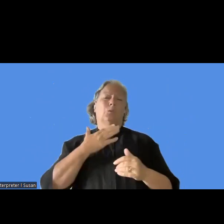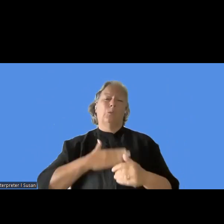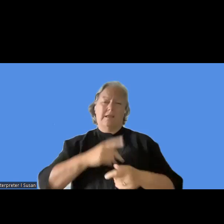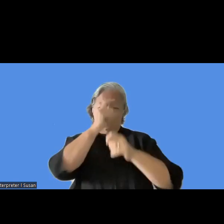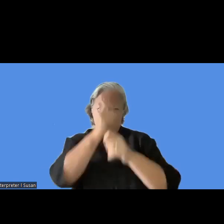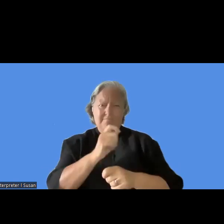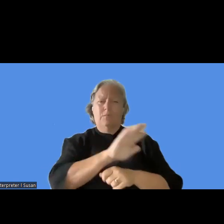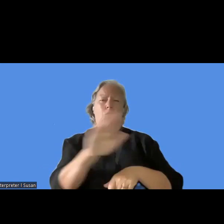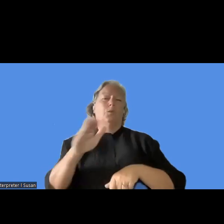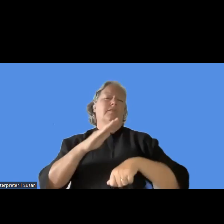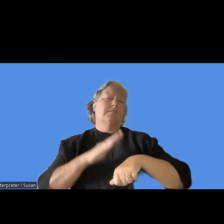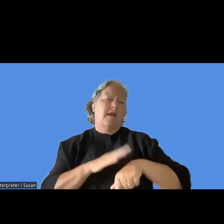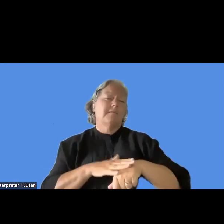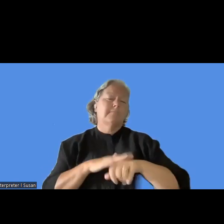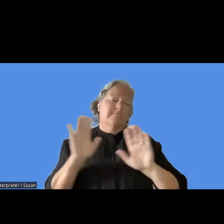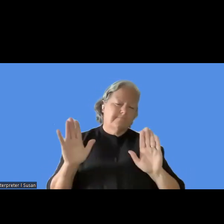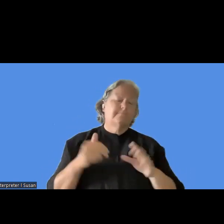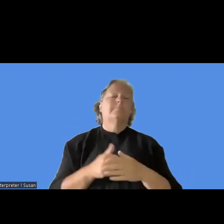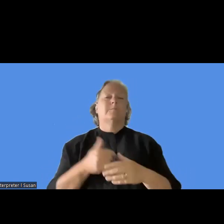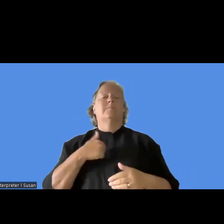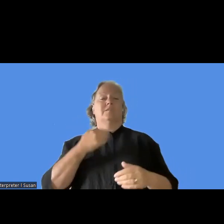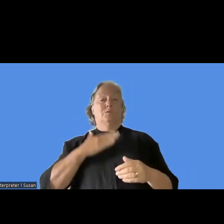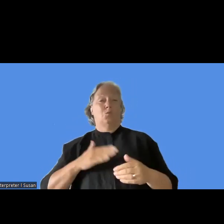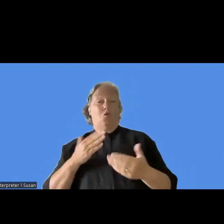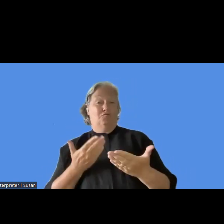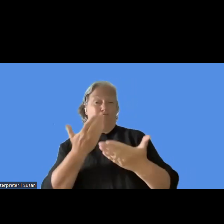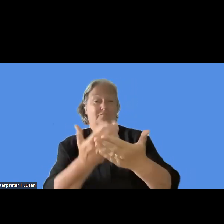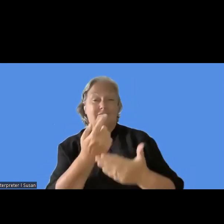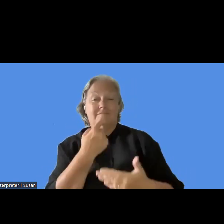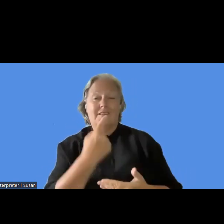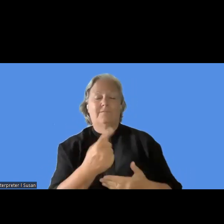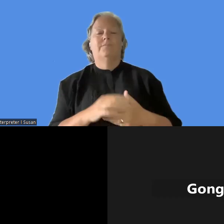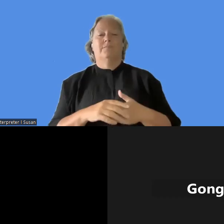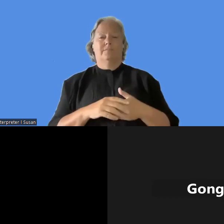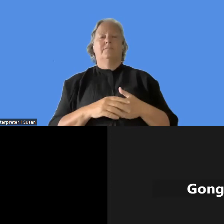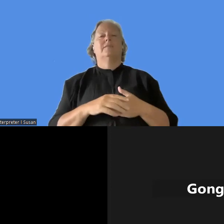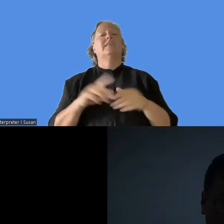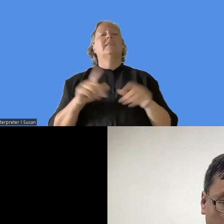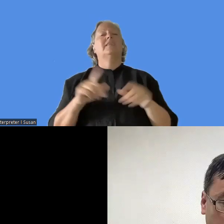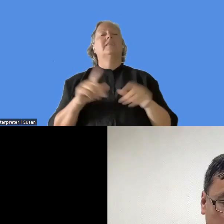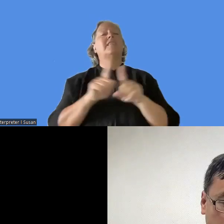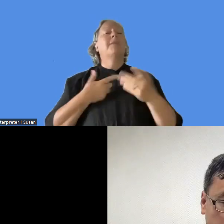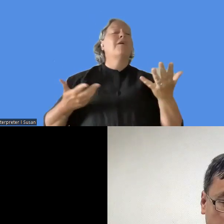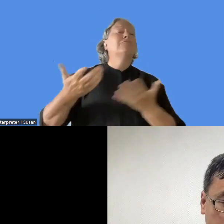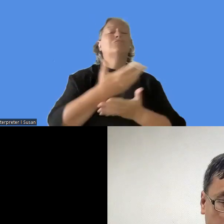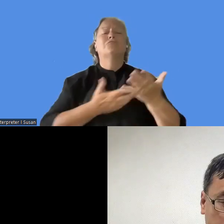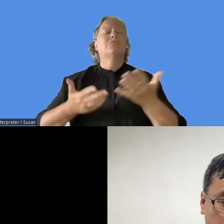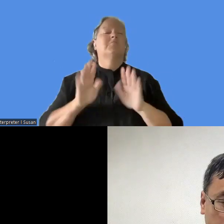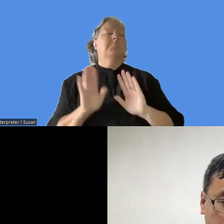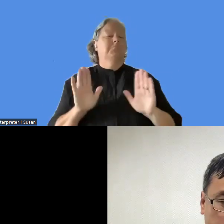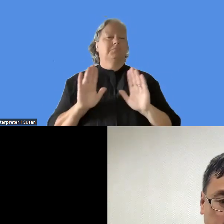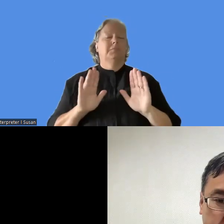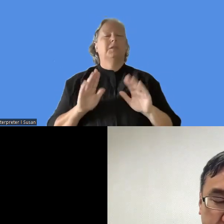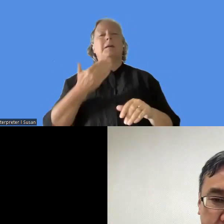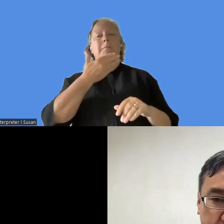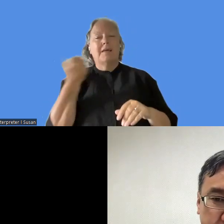schedule. So I would like to propose that instead of having an interactive dialogue now, we can share some of the questions with